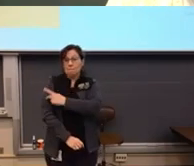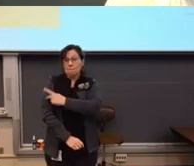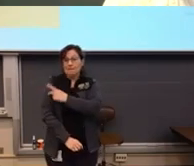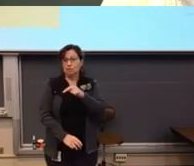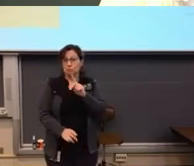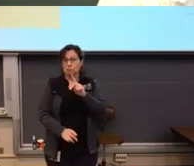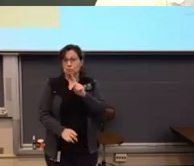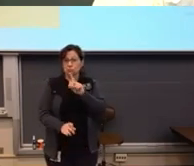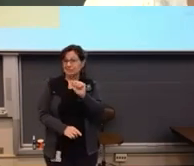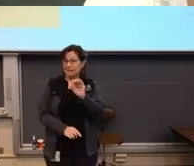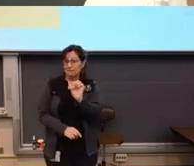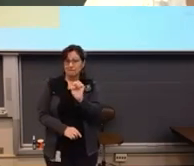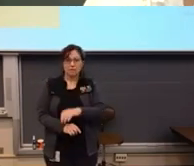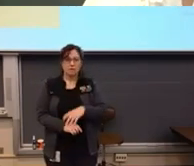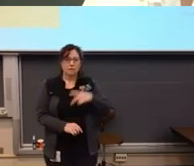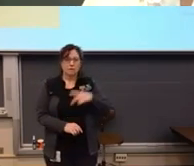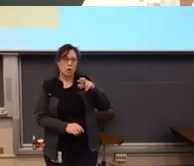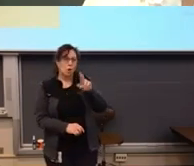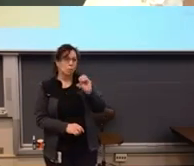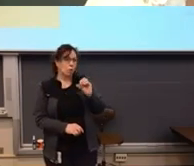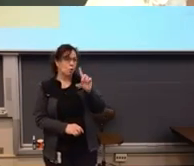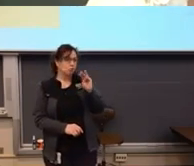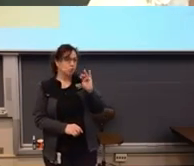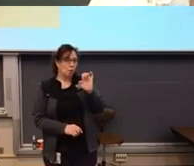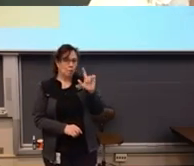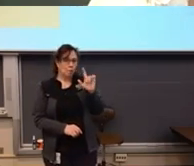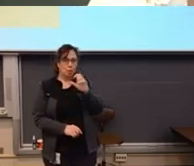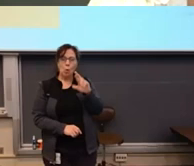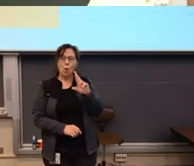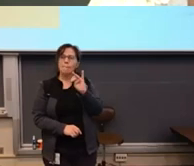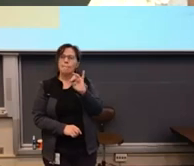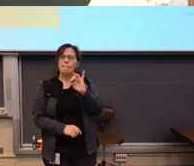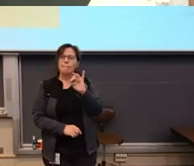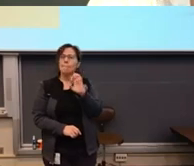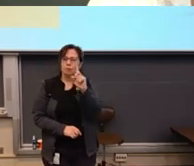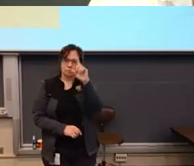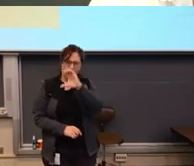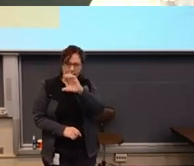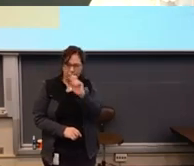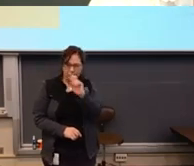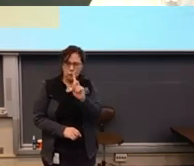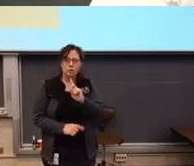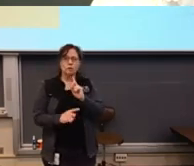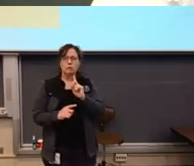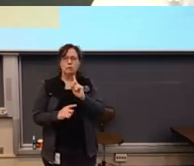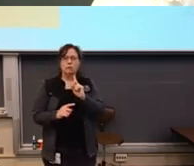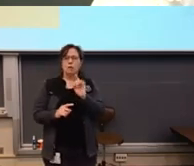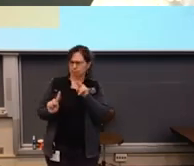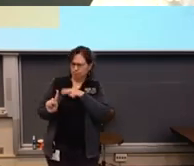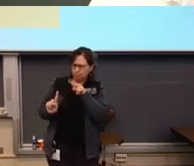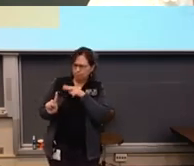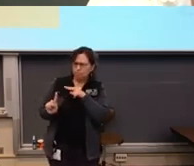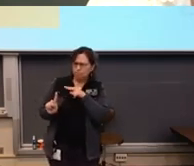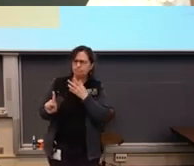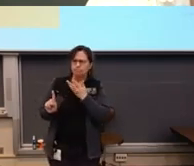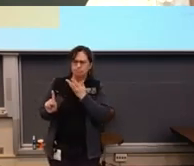Now, is the patient safe? So prodromal or mild neurocognitive disorder, really what I'm looking at when I'm making